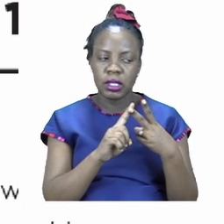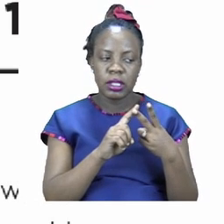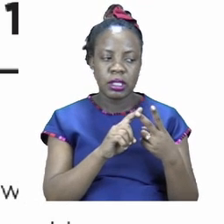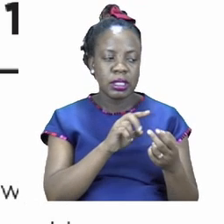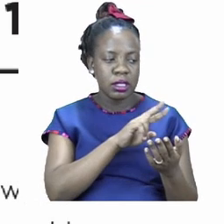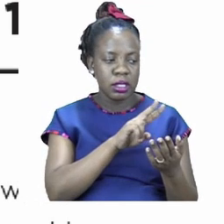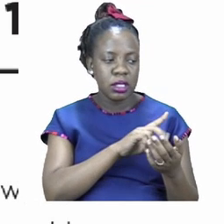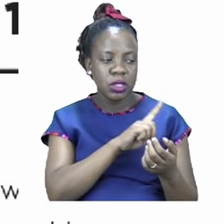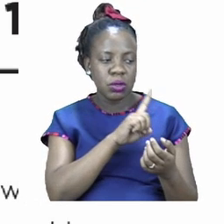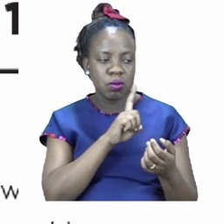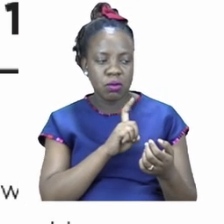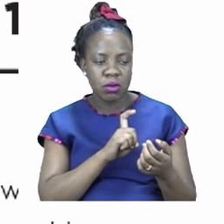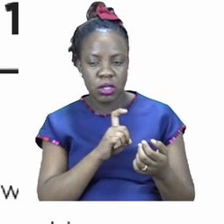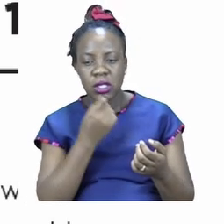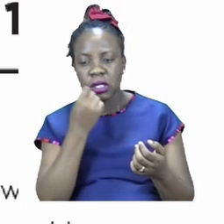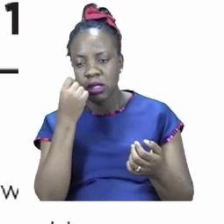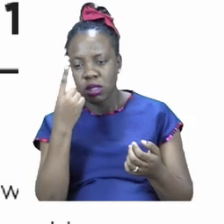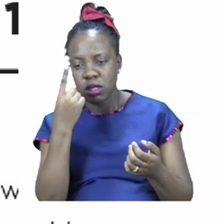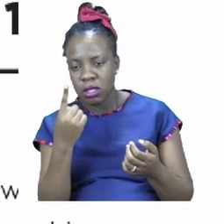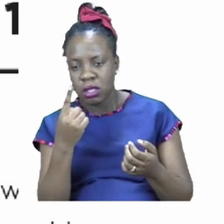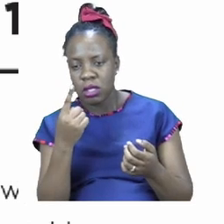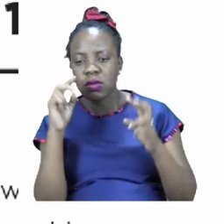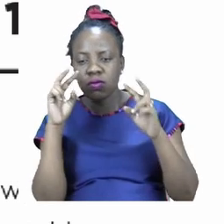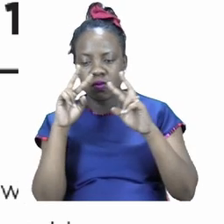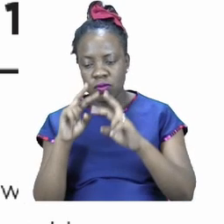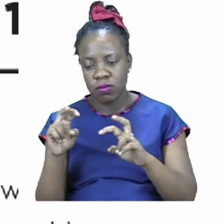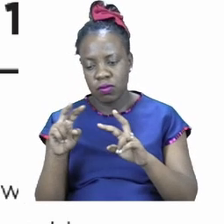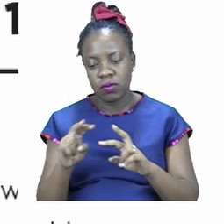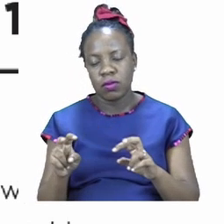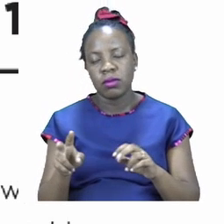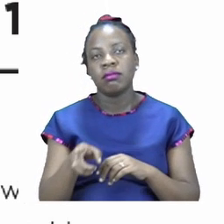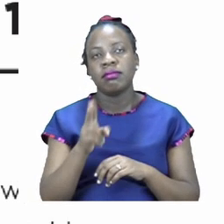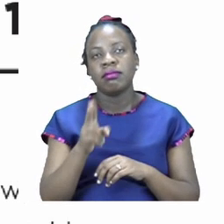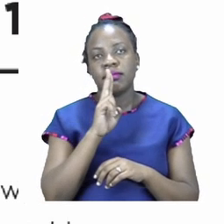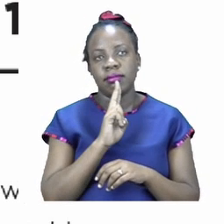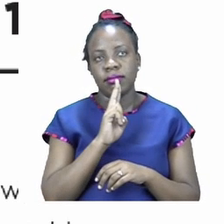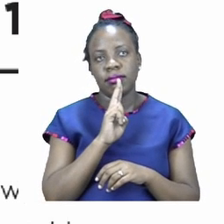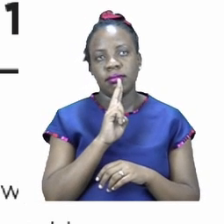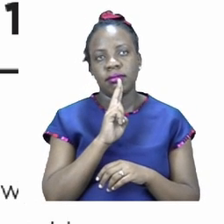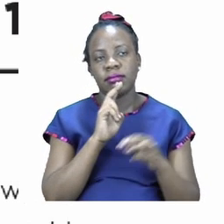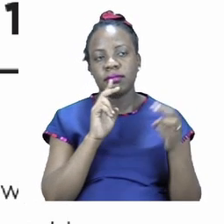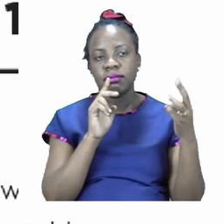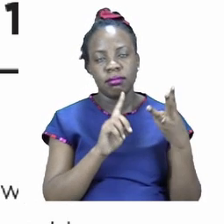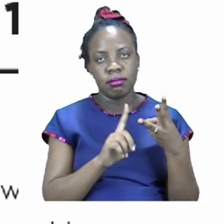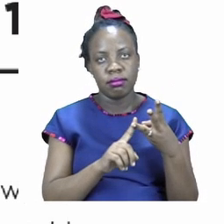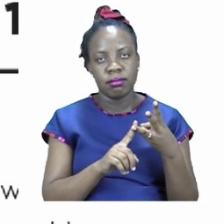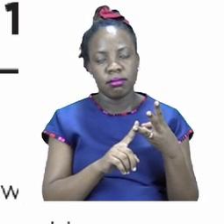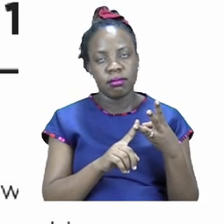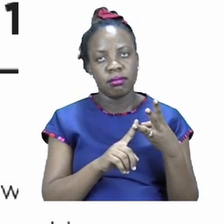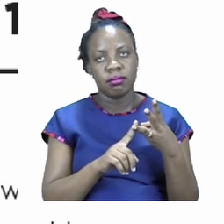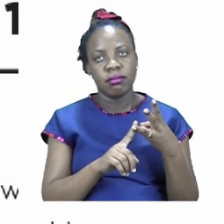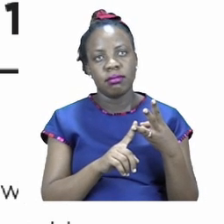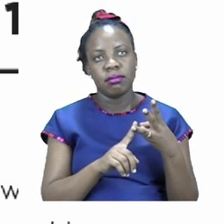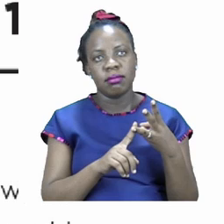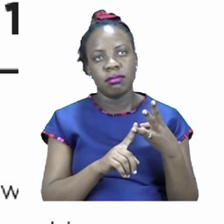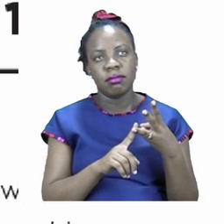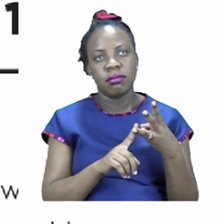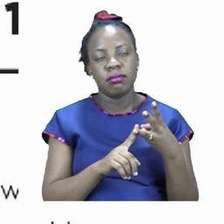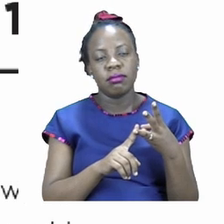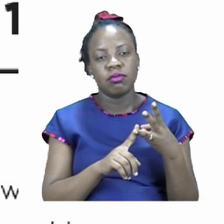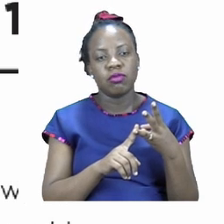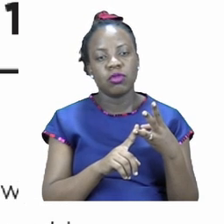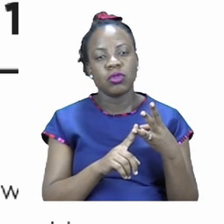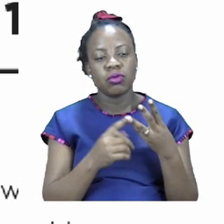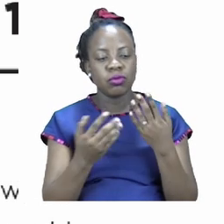we can look for our answers. And then the third time is to make sure that all of our